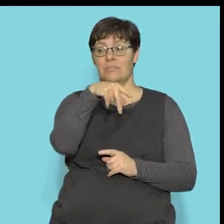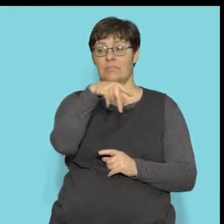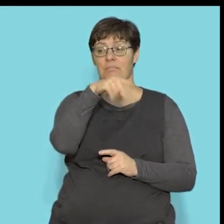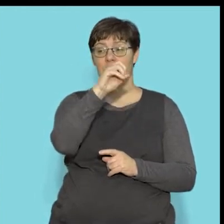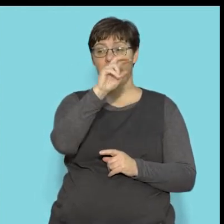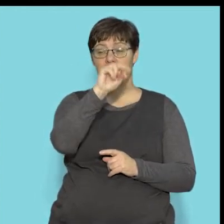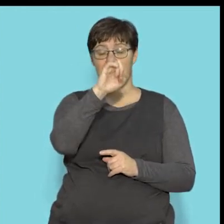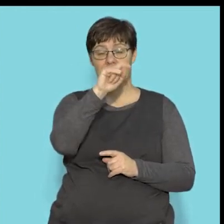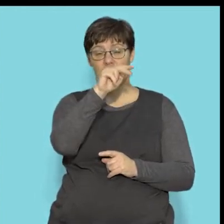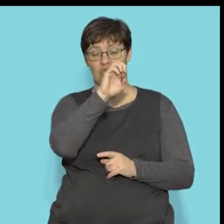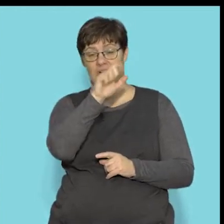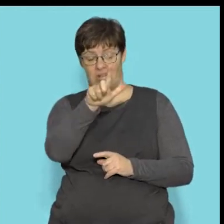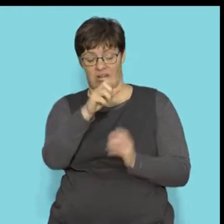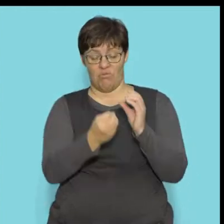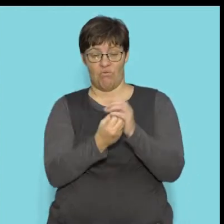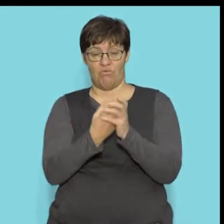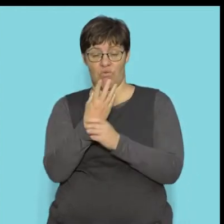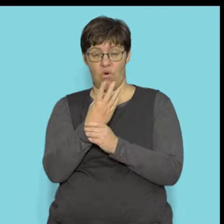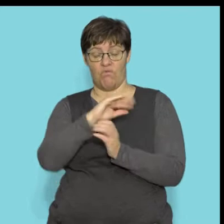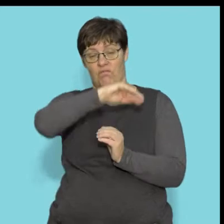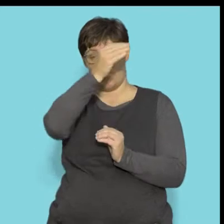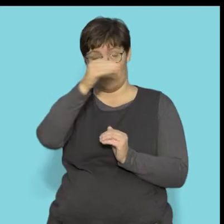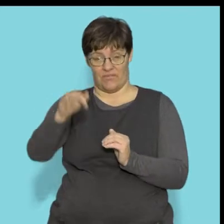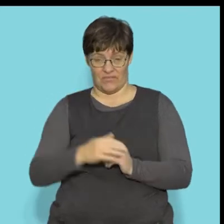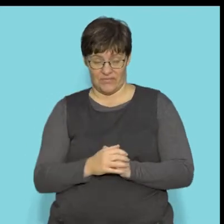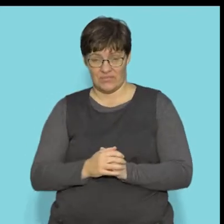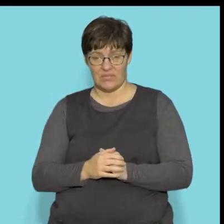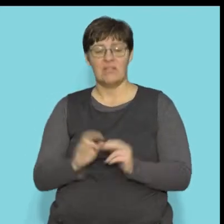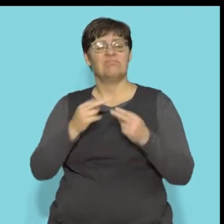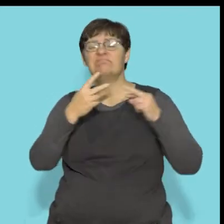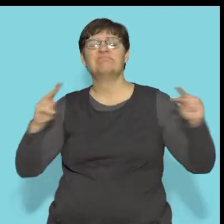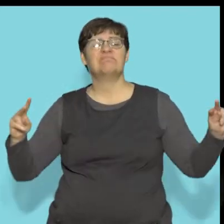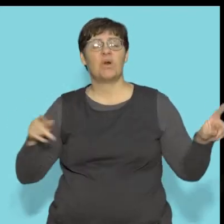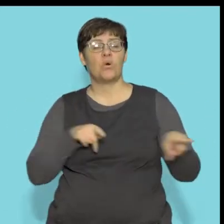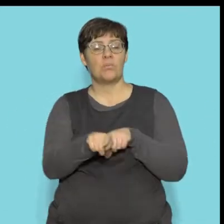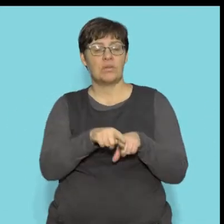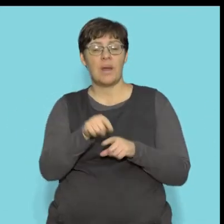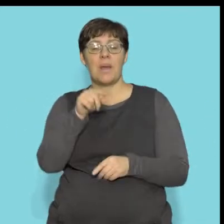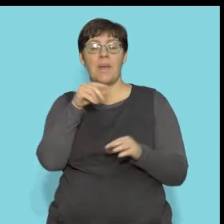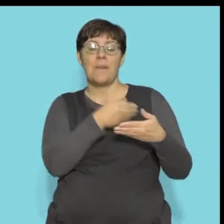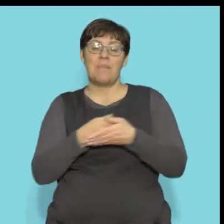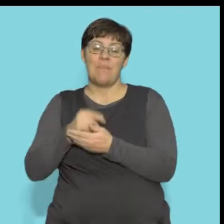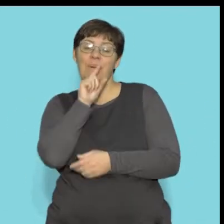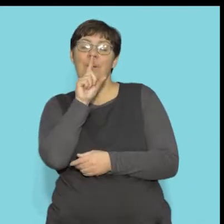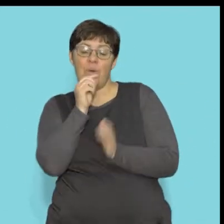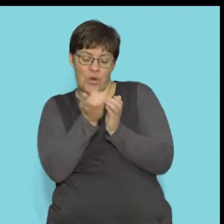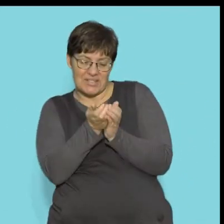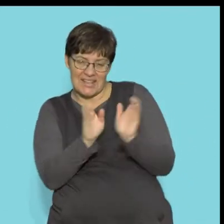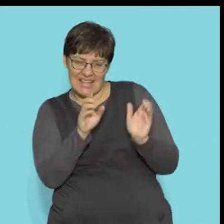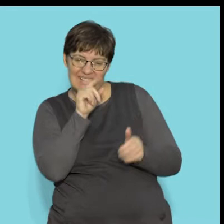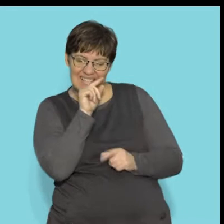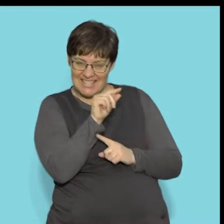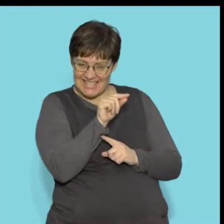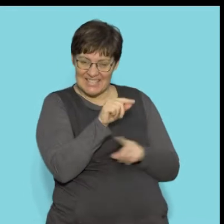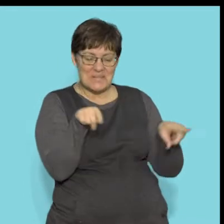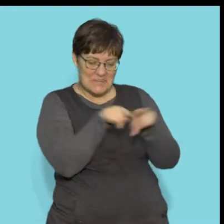exponential growth curve. The kind of competition where baby birds in a nest, so we're